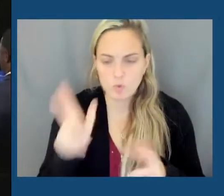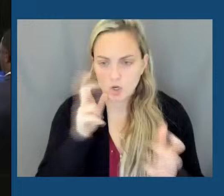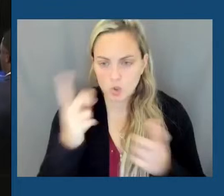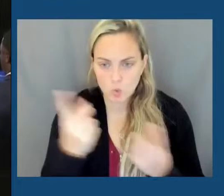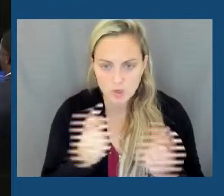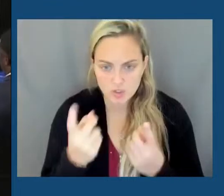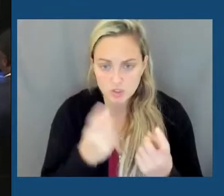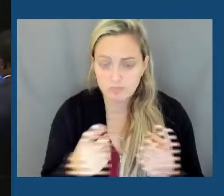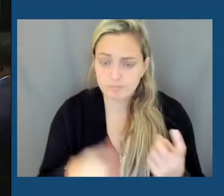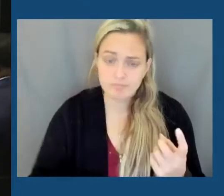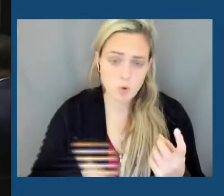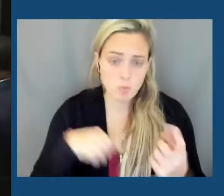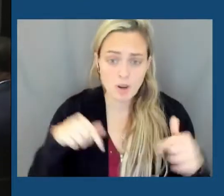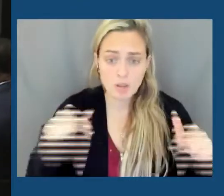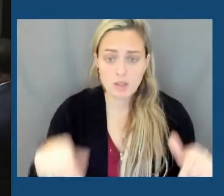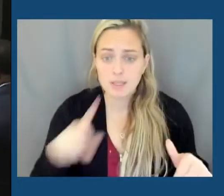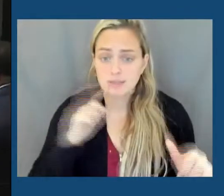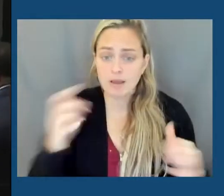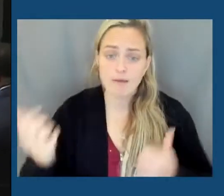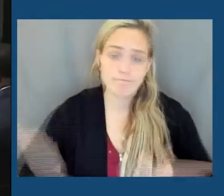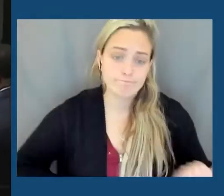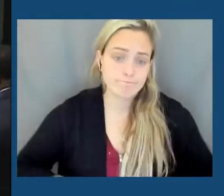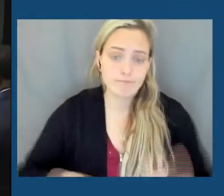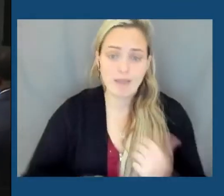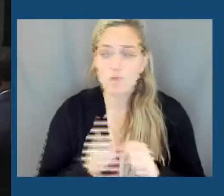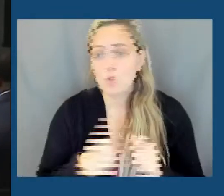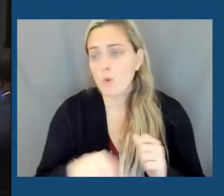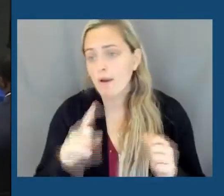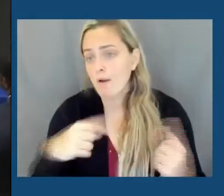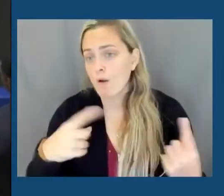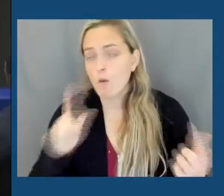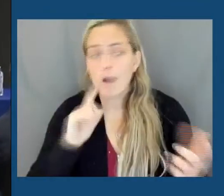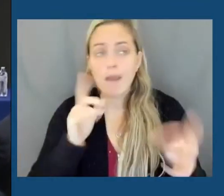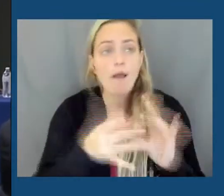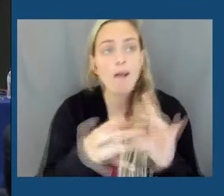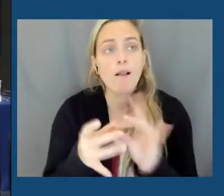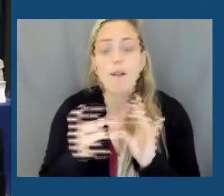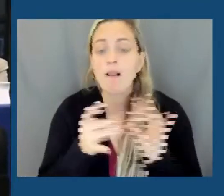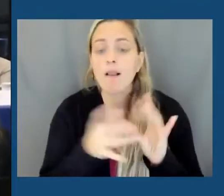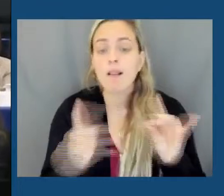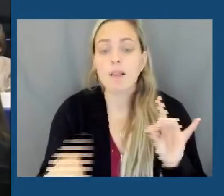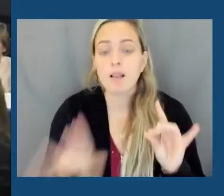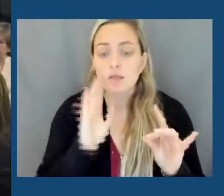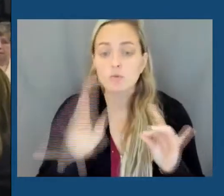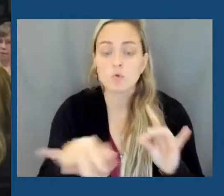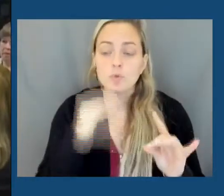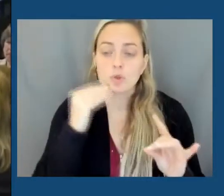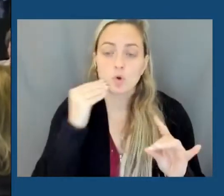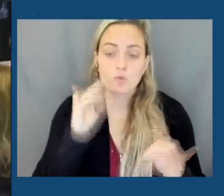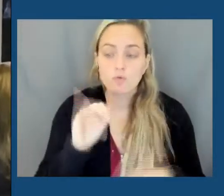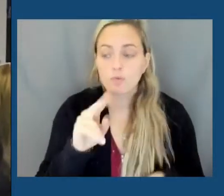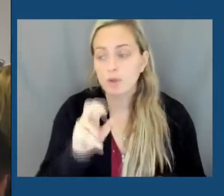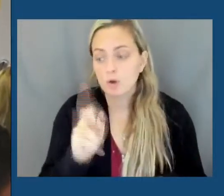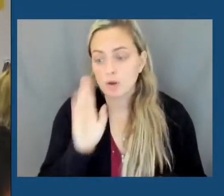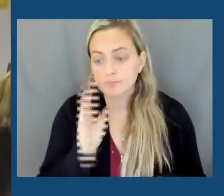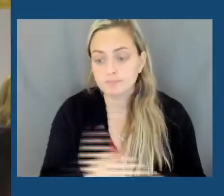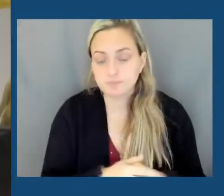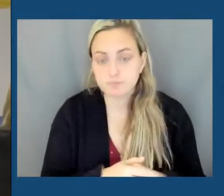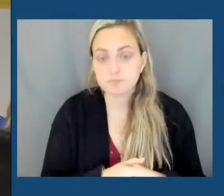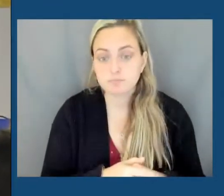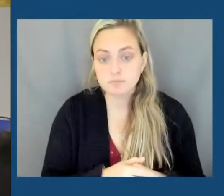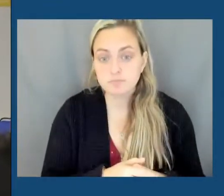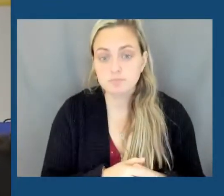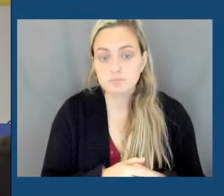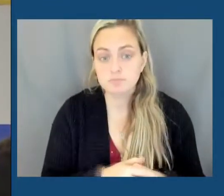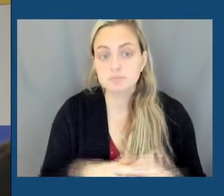so proud of this. I brag about it everywhere I go. Everybody now knows that this is going to be the home of Micron. And